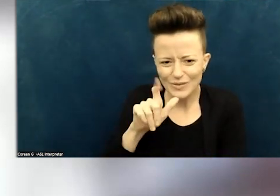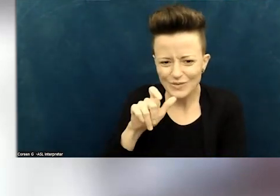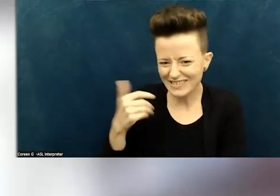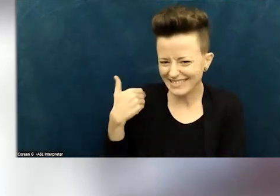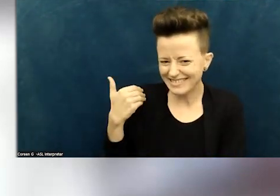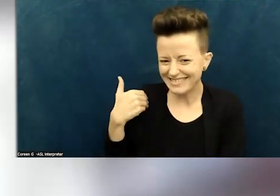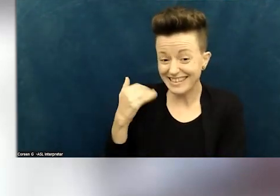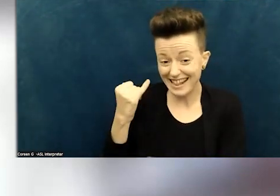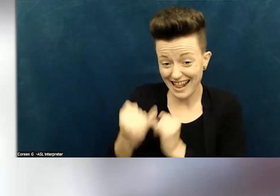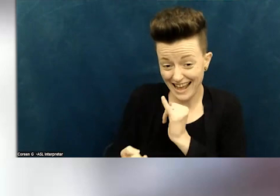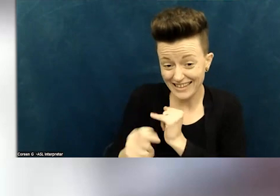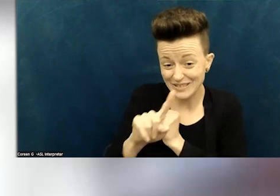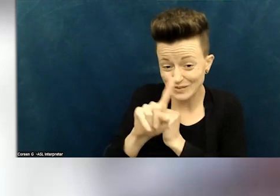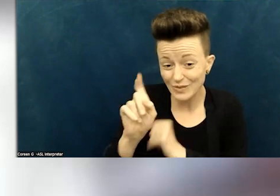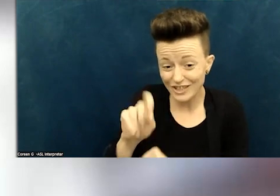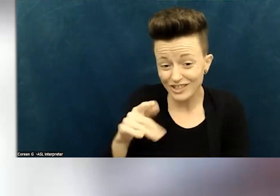and concern, because,